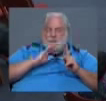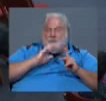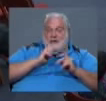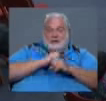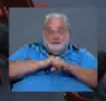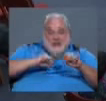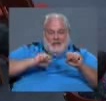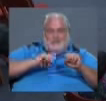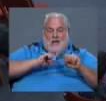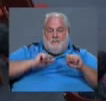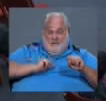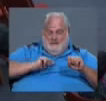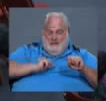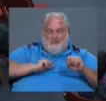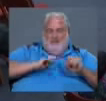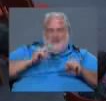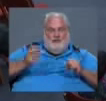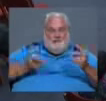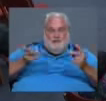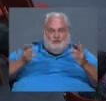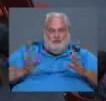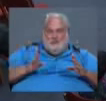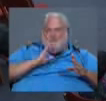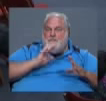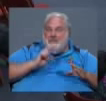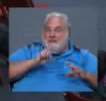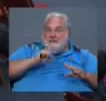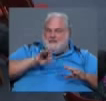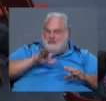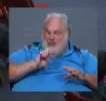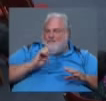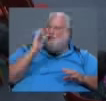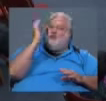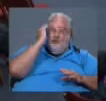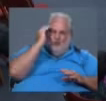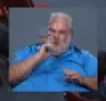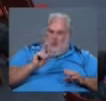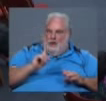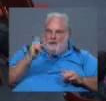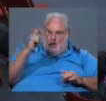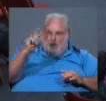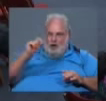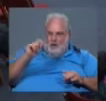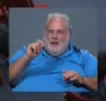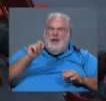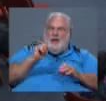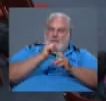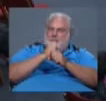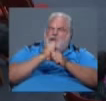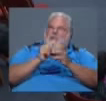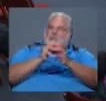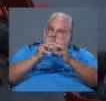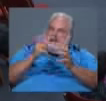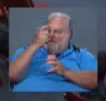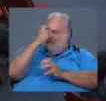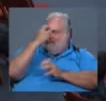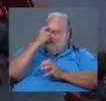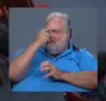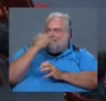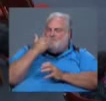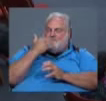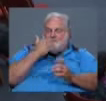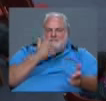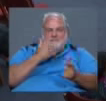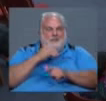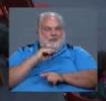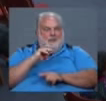to be safe when I'm here, and I want our visitors to be safe. And now to know where they're going and all that kind of stuff, it does make a lot of sense. So and sometimes